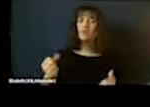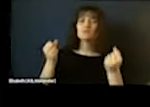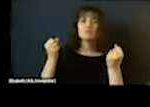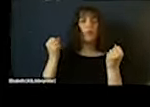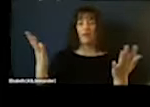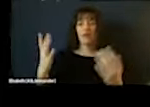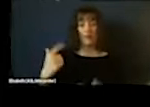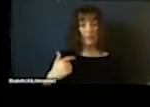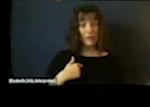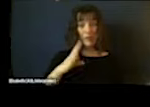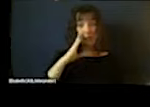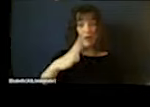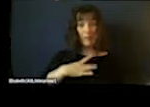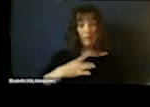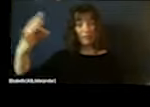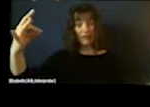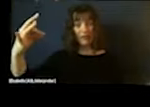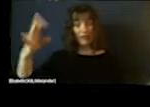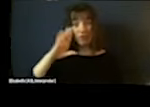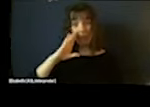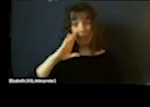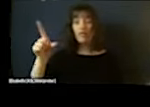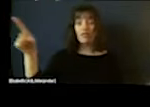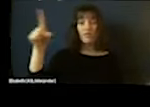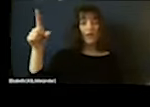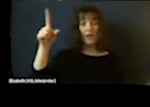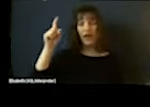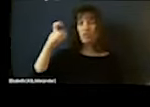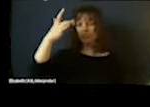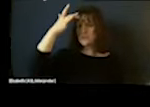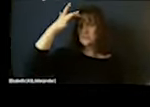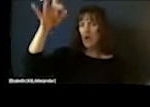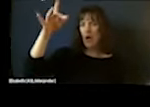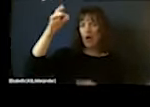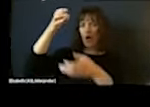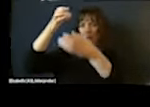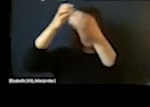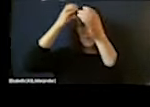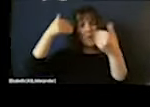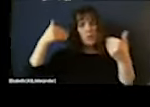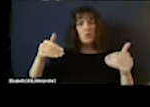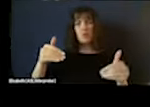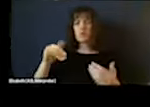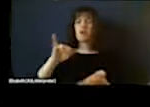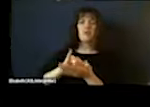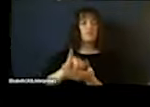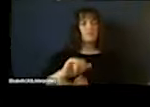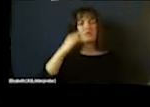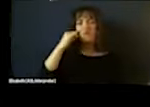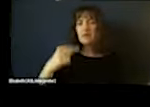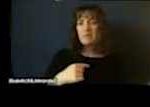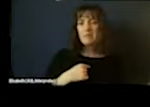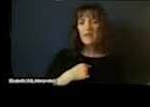people? Yeah, regardless how smart they are, how intelligent they are, it's too many number. And to be the final is